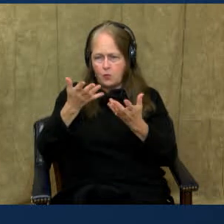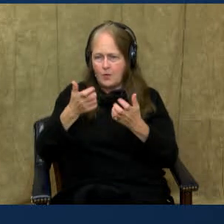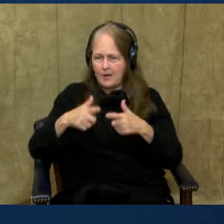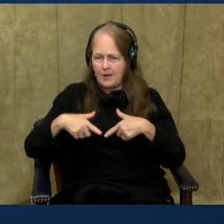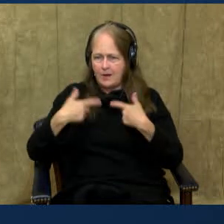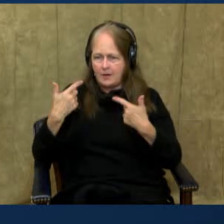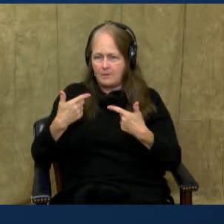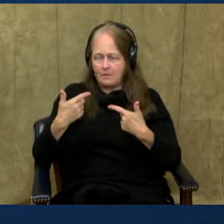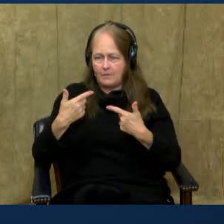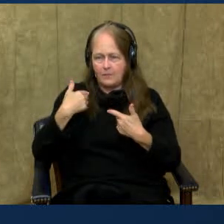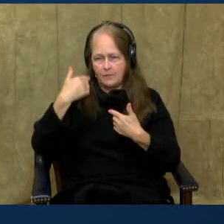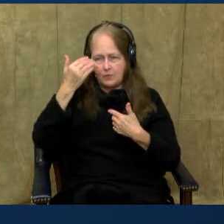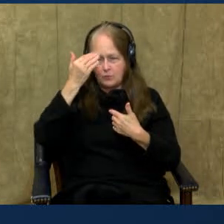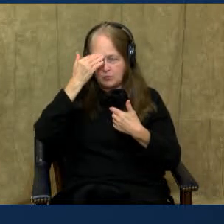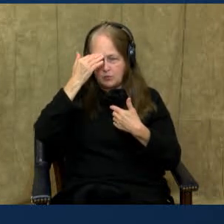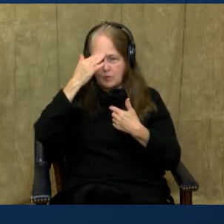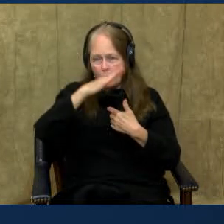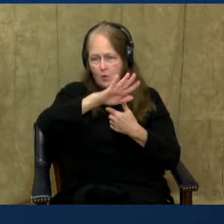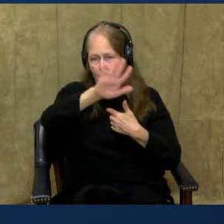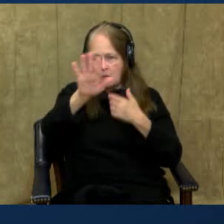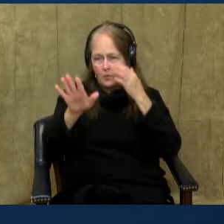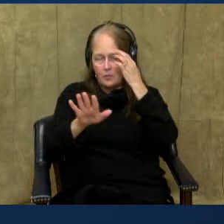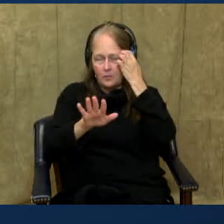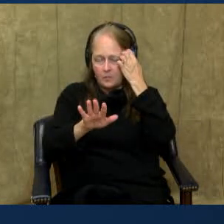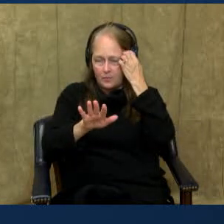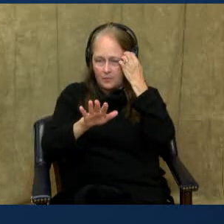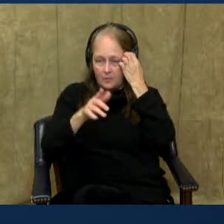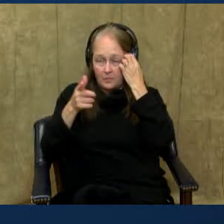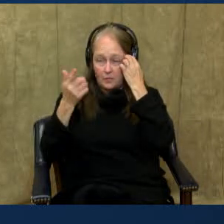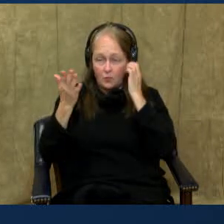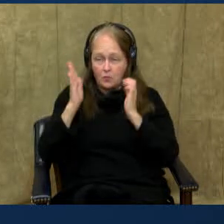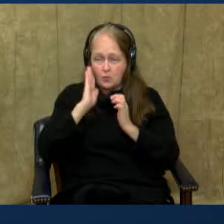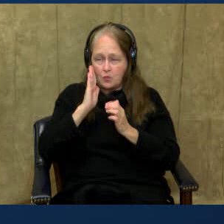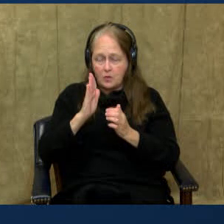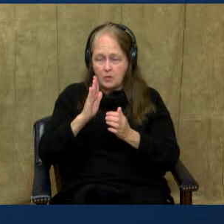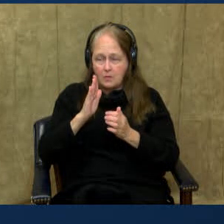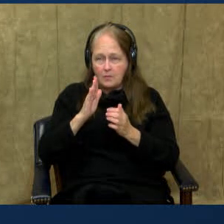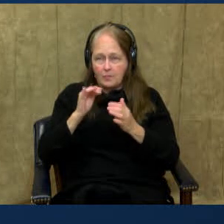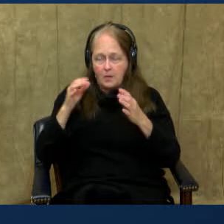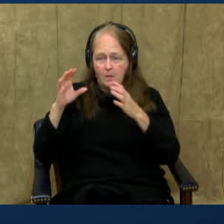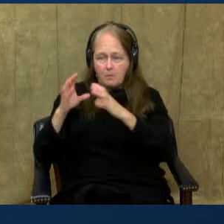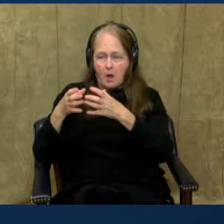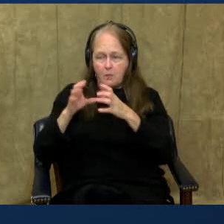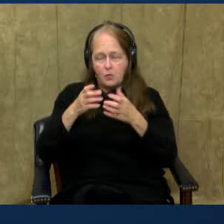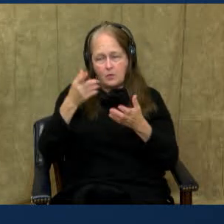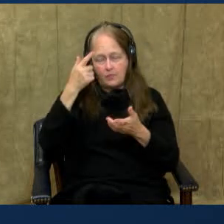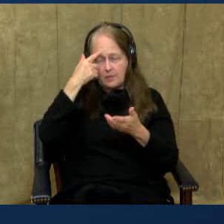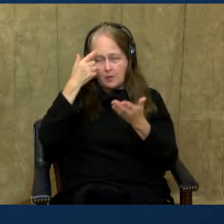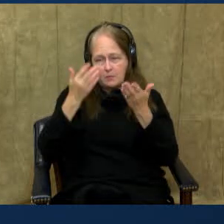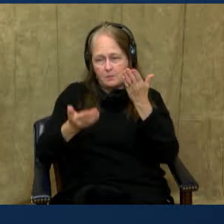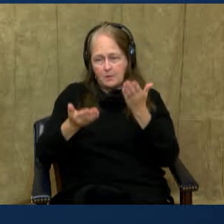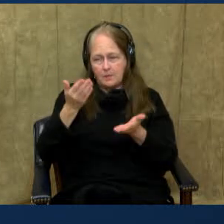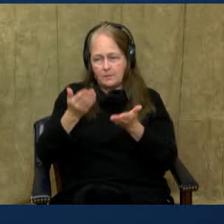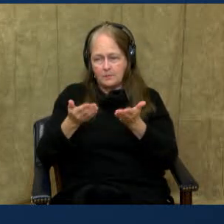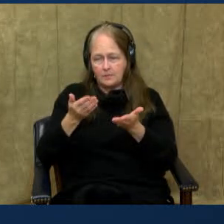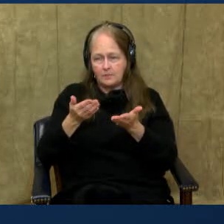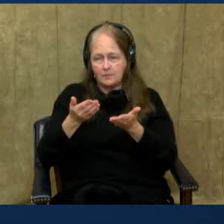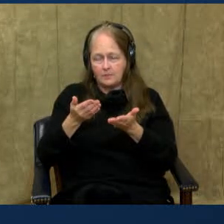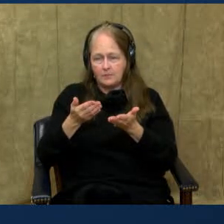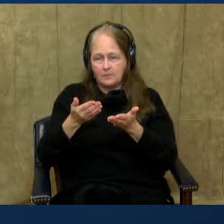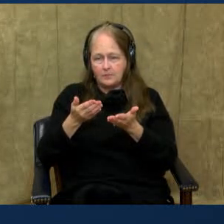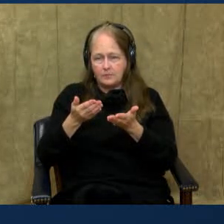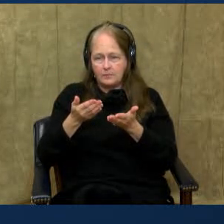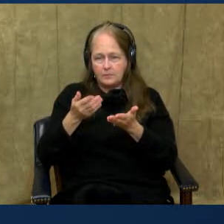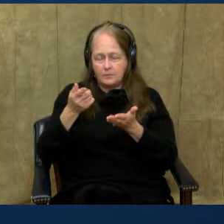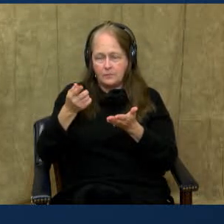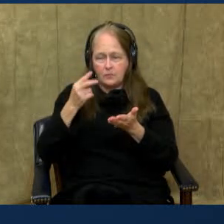live? Knowing the physical geography, let's make a prediction about their population density. Where do you think it would be on this map?